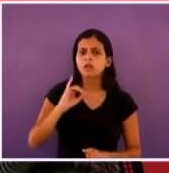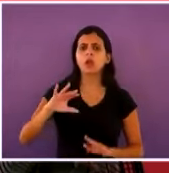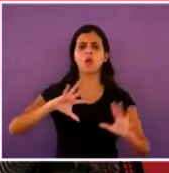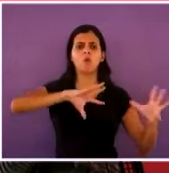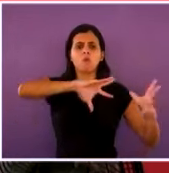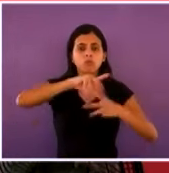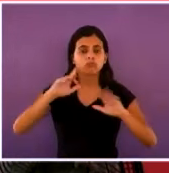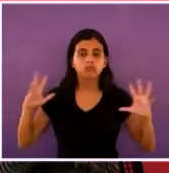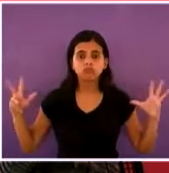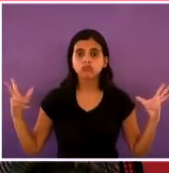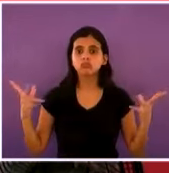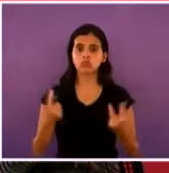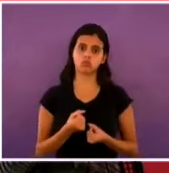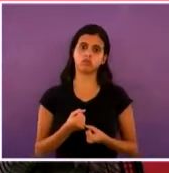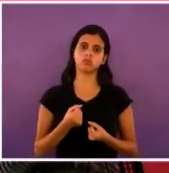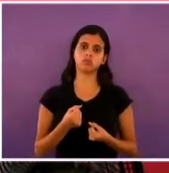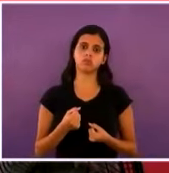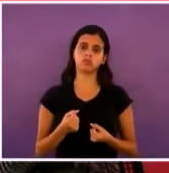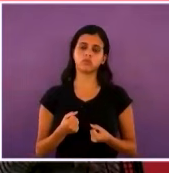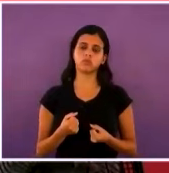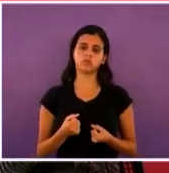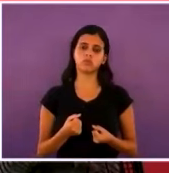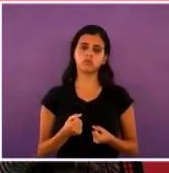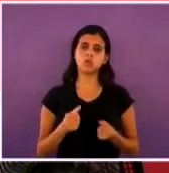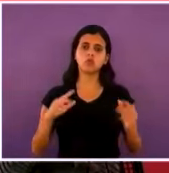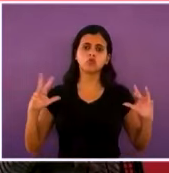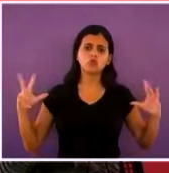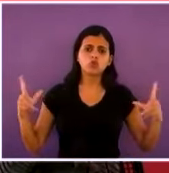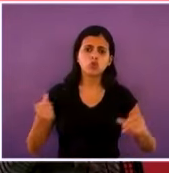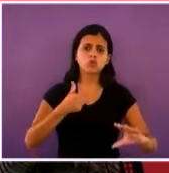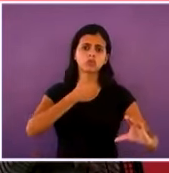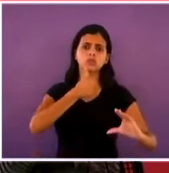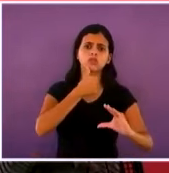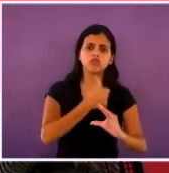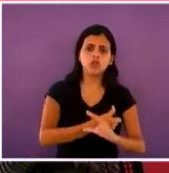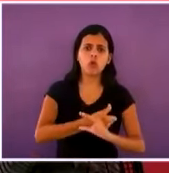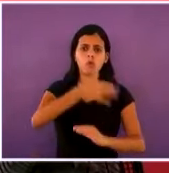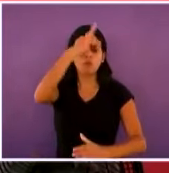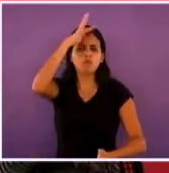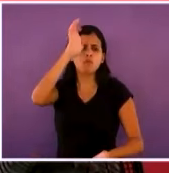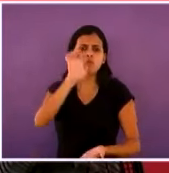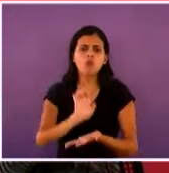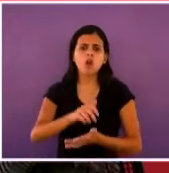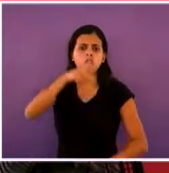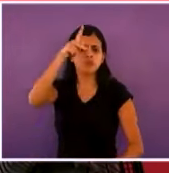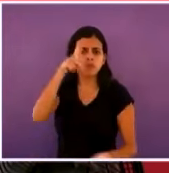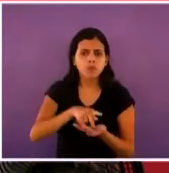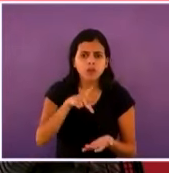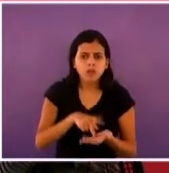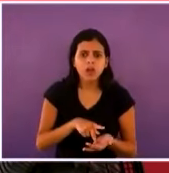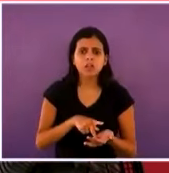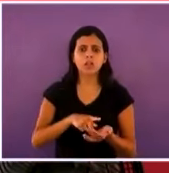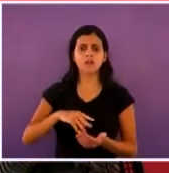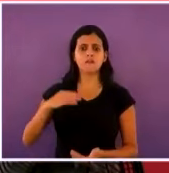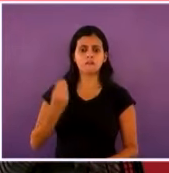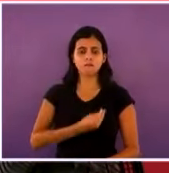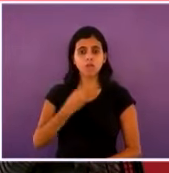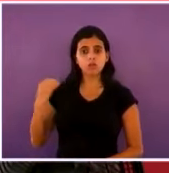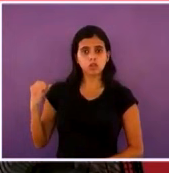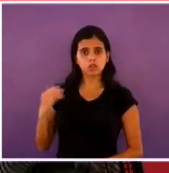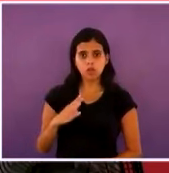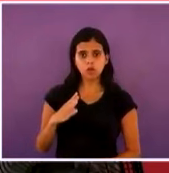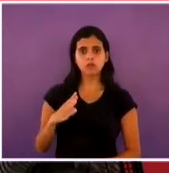All faithful born again Christians. Todos os crentes fiéis nascidos de novo. Will maintain